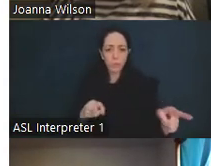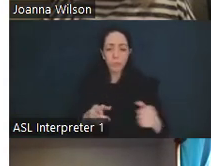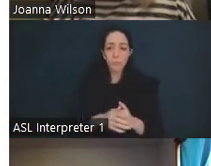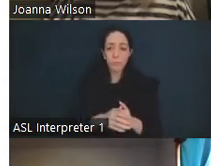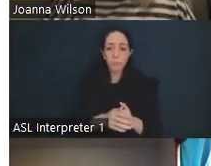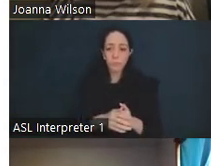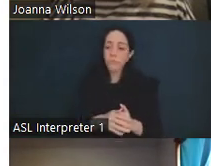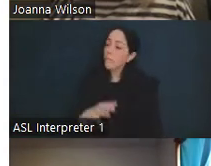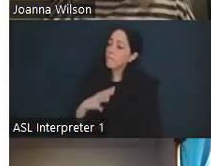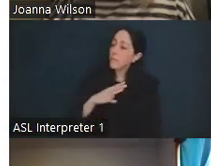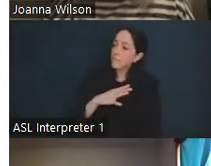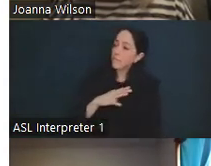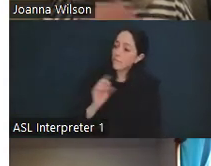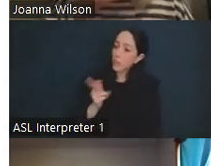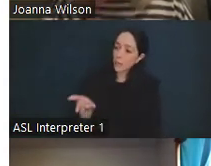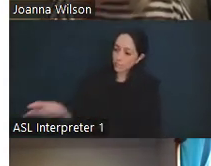Yes, thank you.